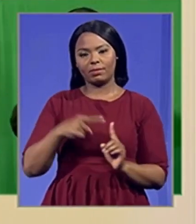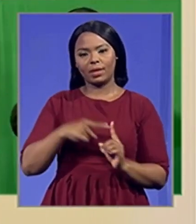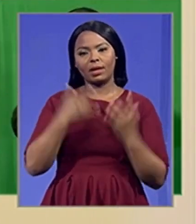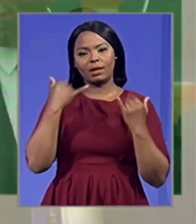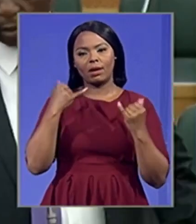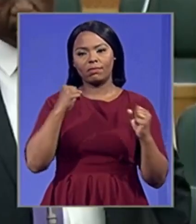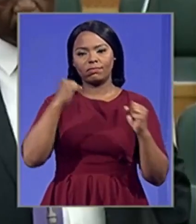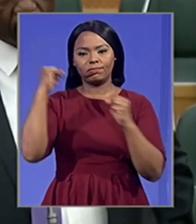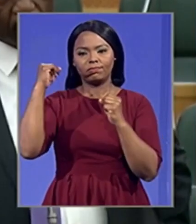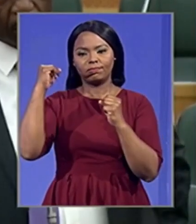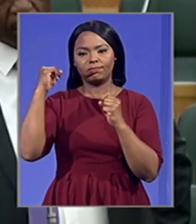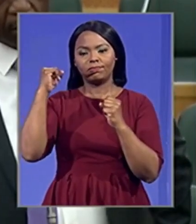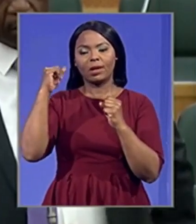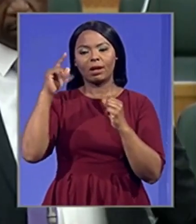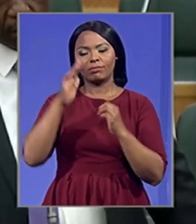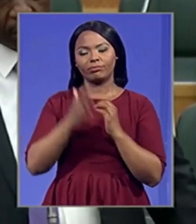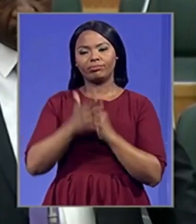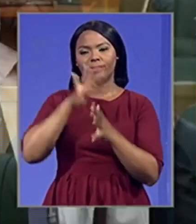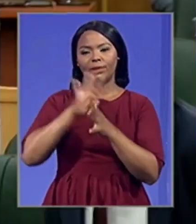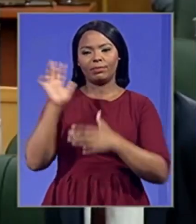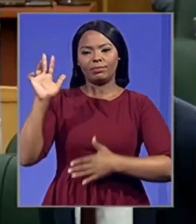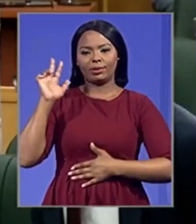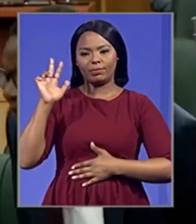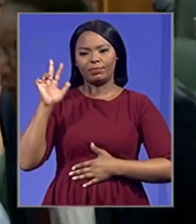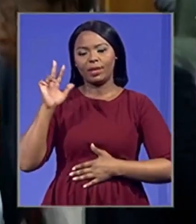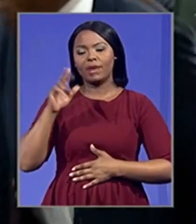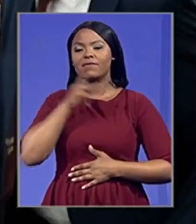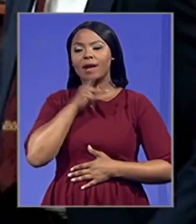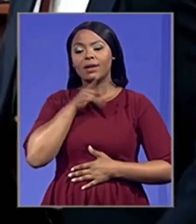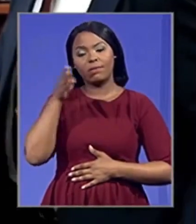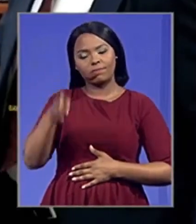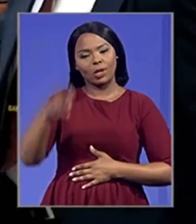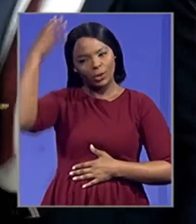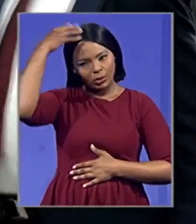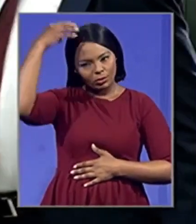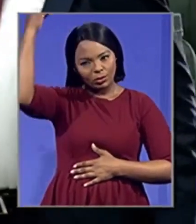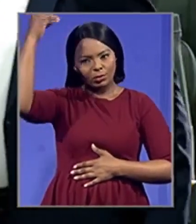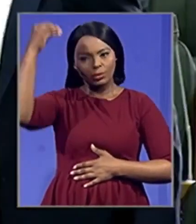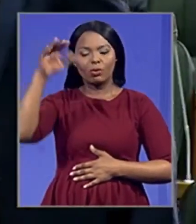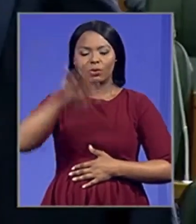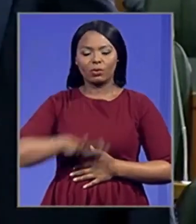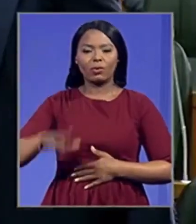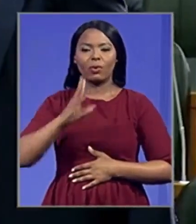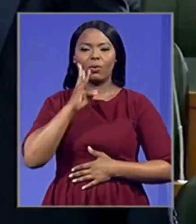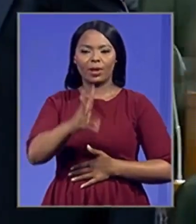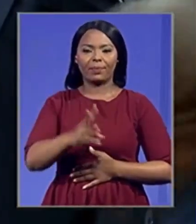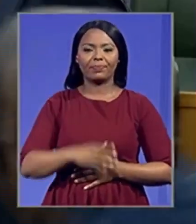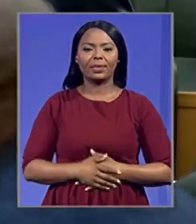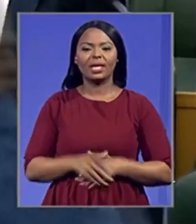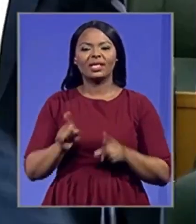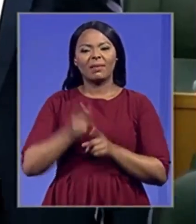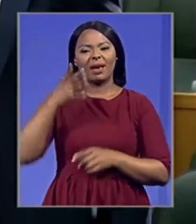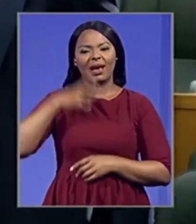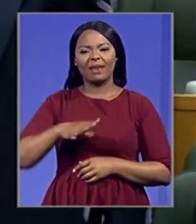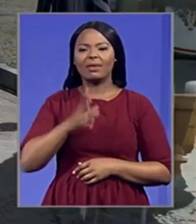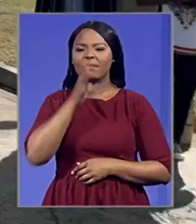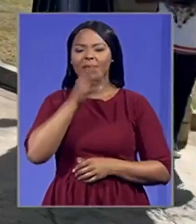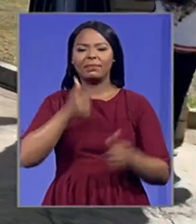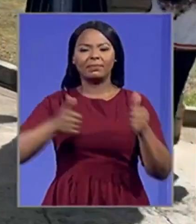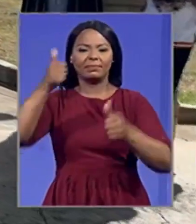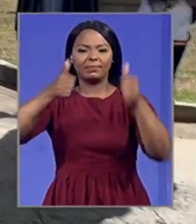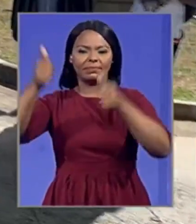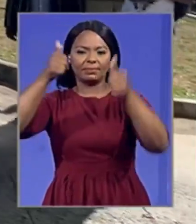ho hlomamisweng ha tonakgolo ya Lesotho ka Labohlano. Ho kenyelletswa le baeti ba bangata